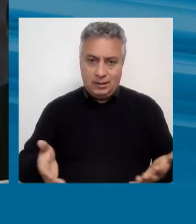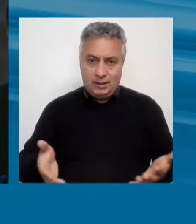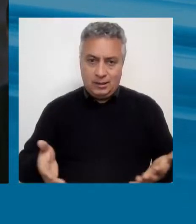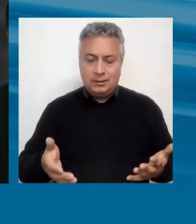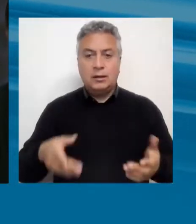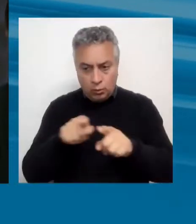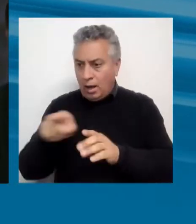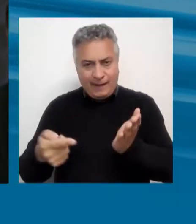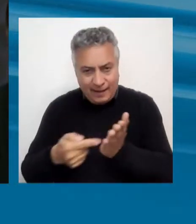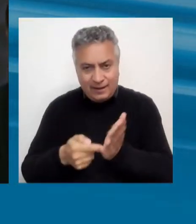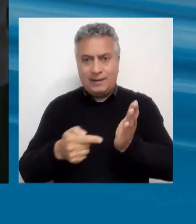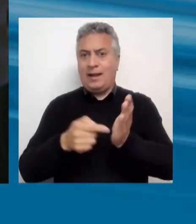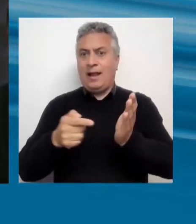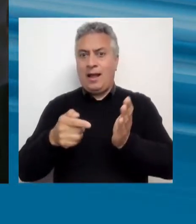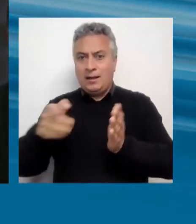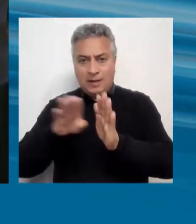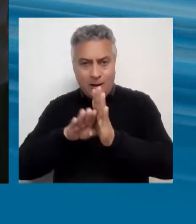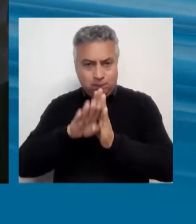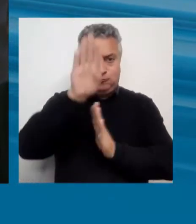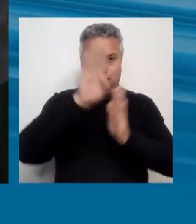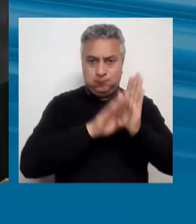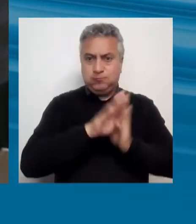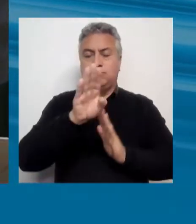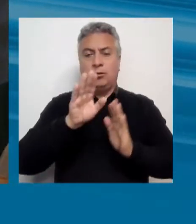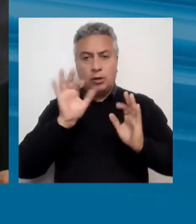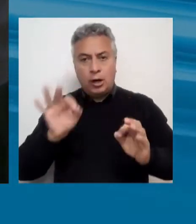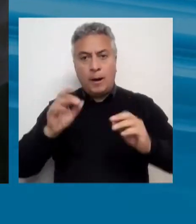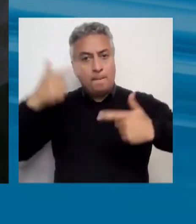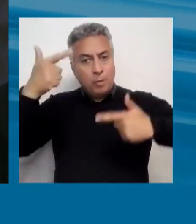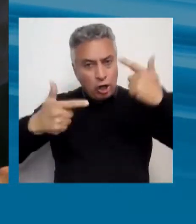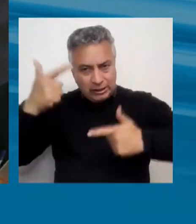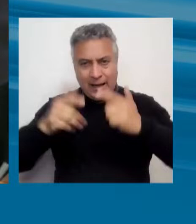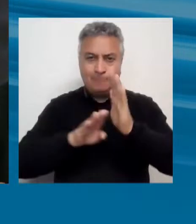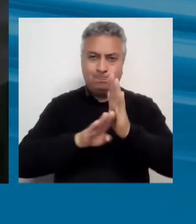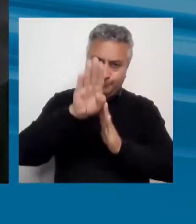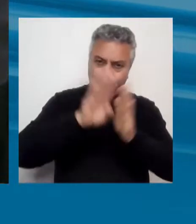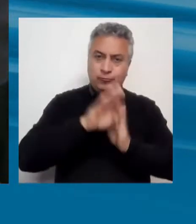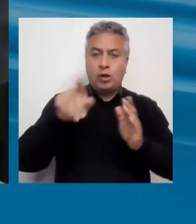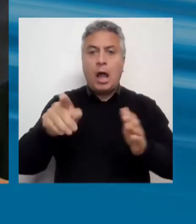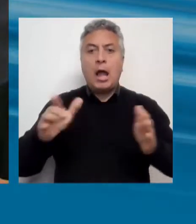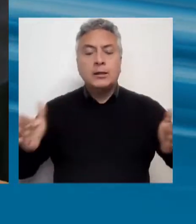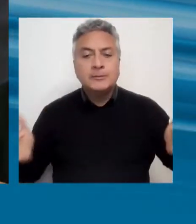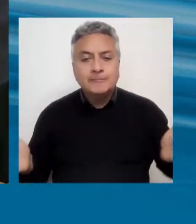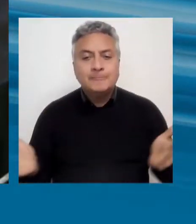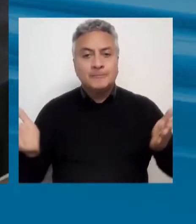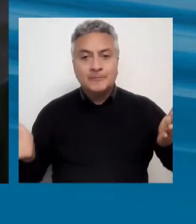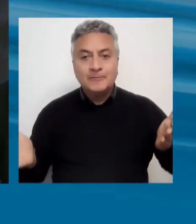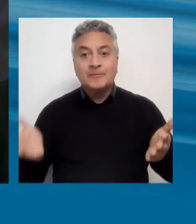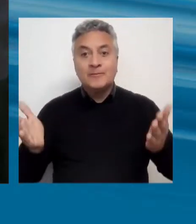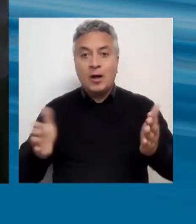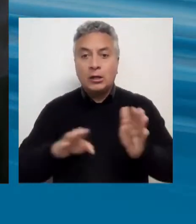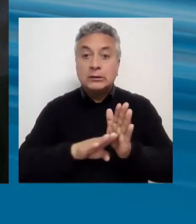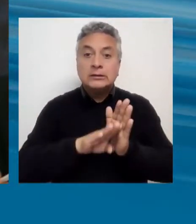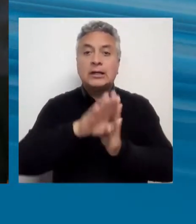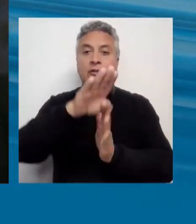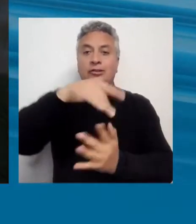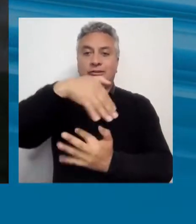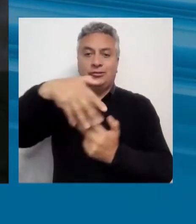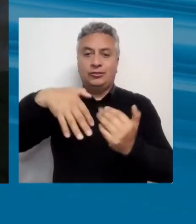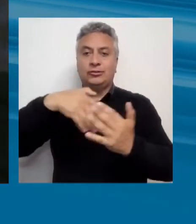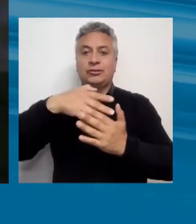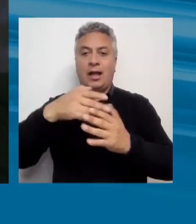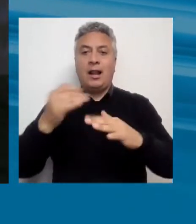well as developing skills, policies, and views that promote a social,